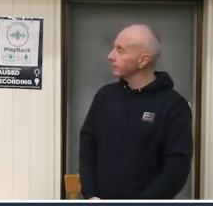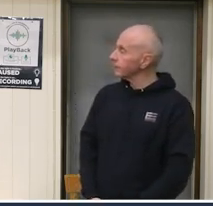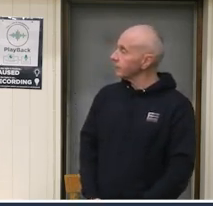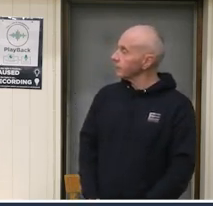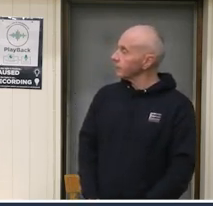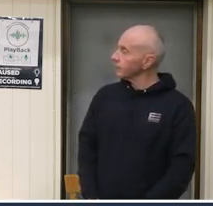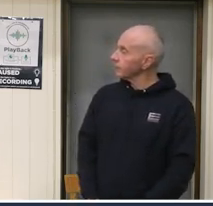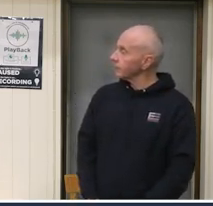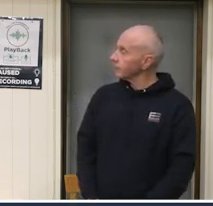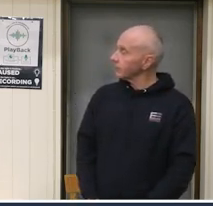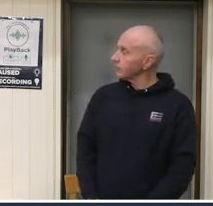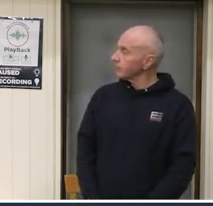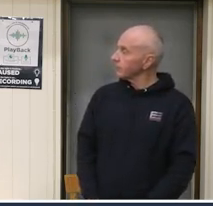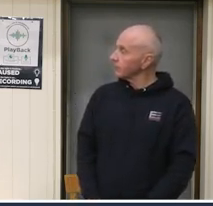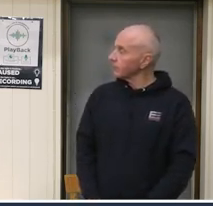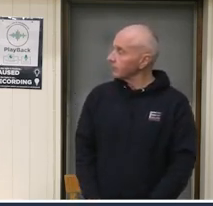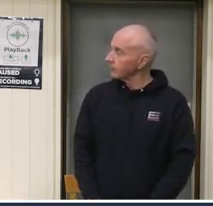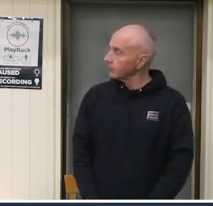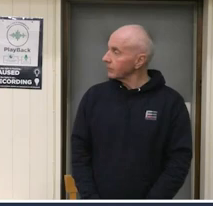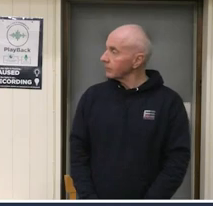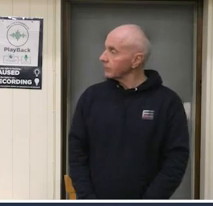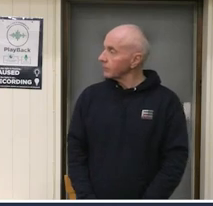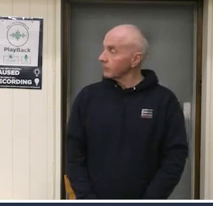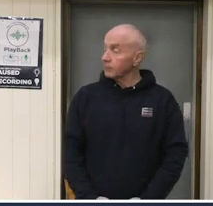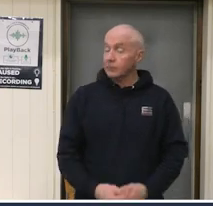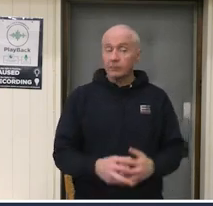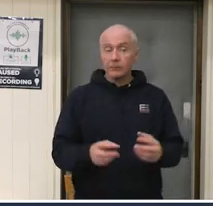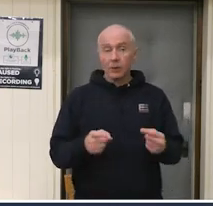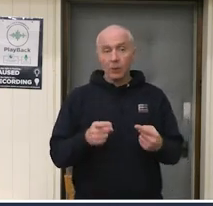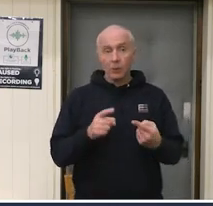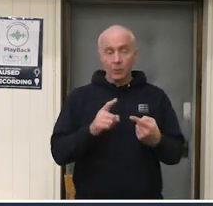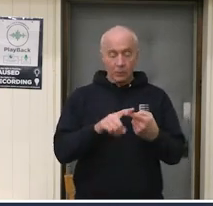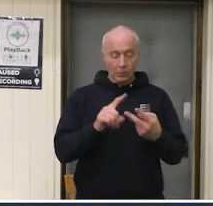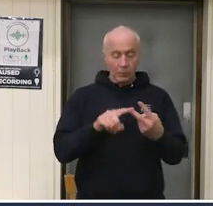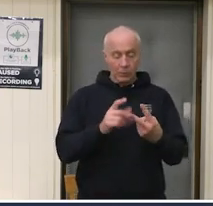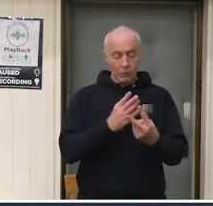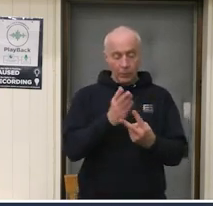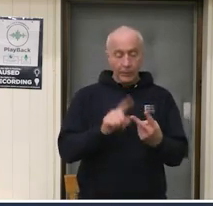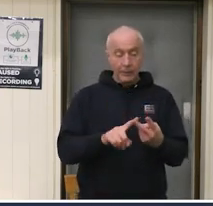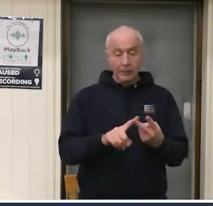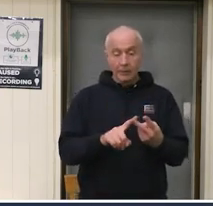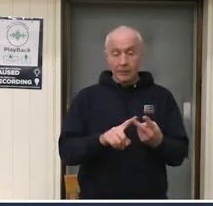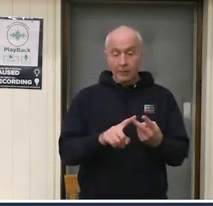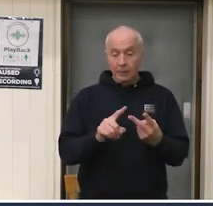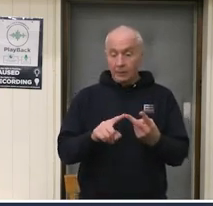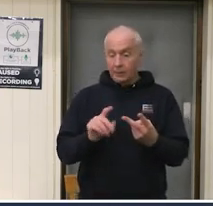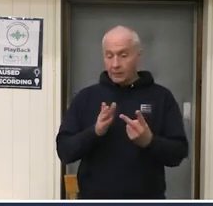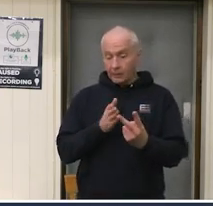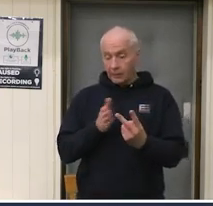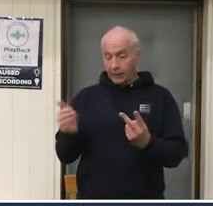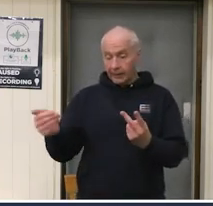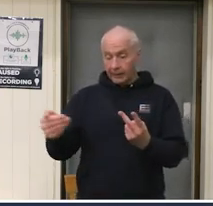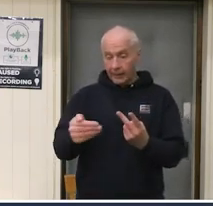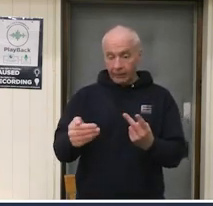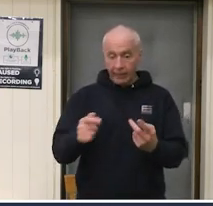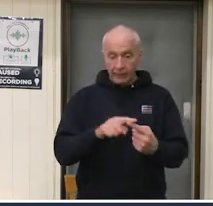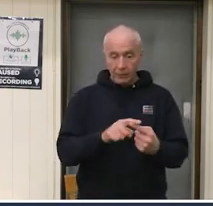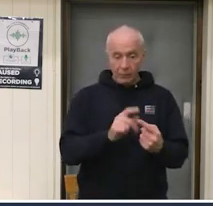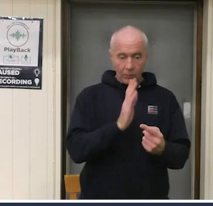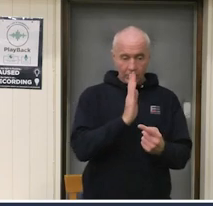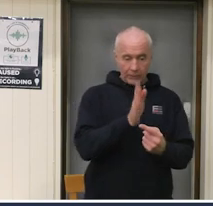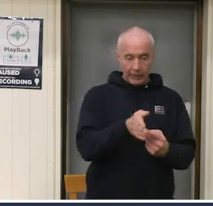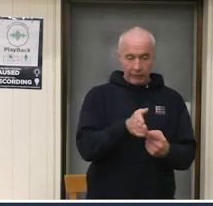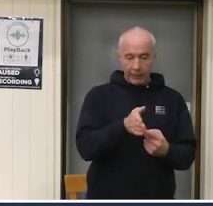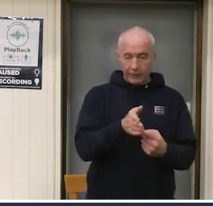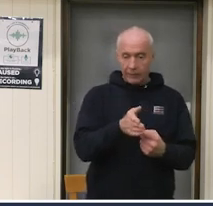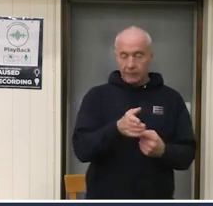So there's these two main ways then. Indirect drive, which where the lasers heat the hole ram. And then